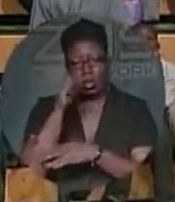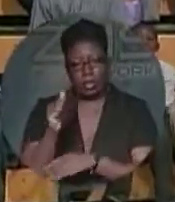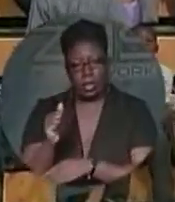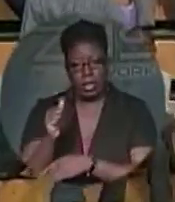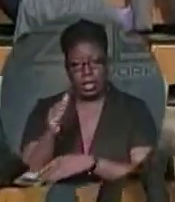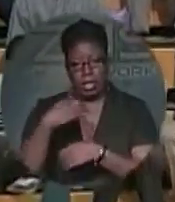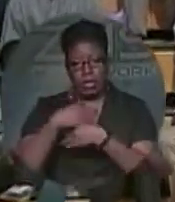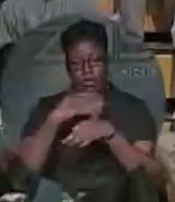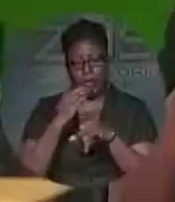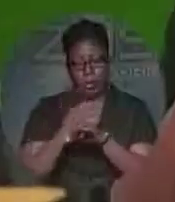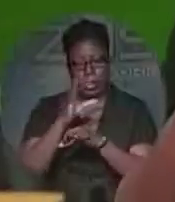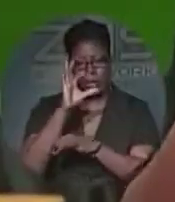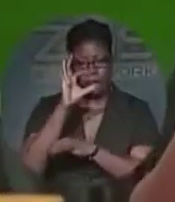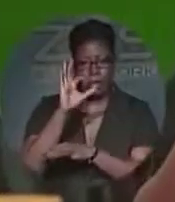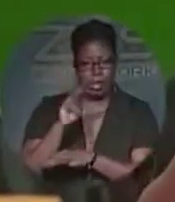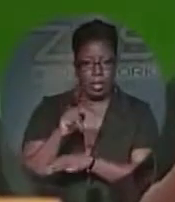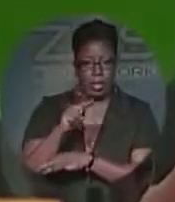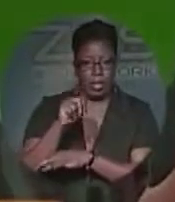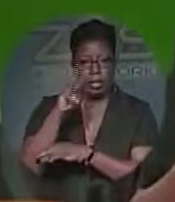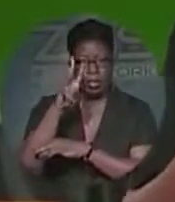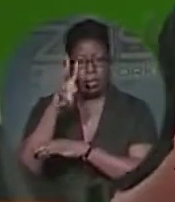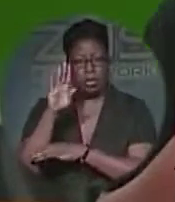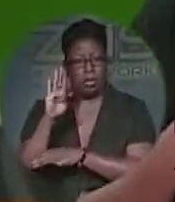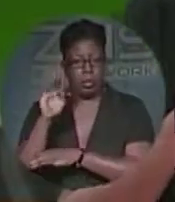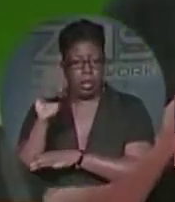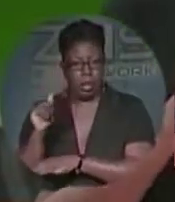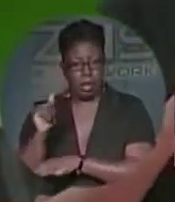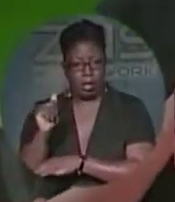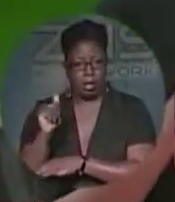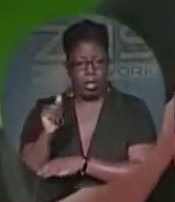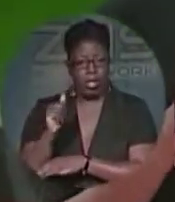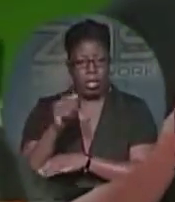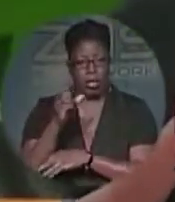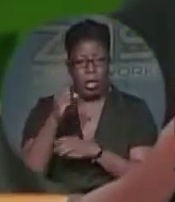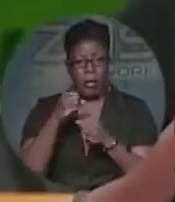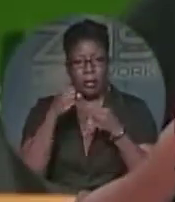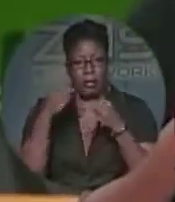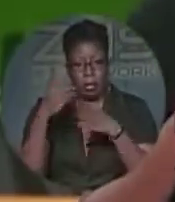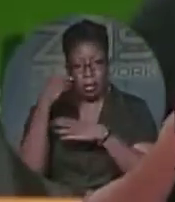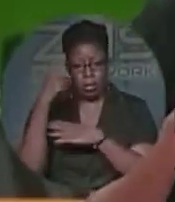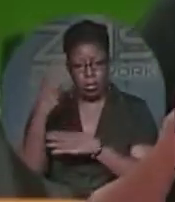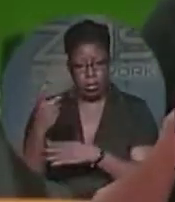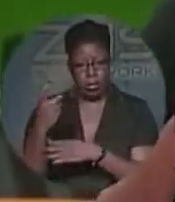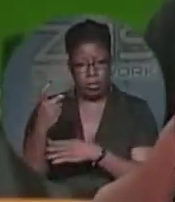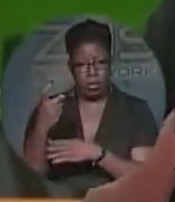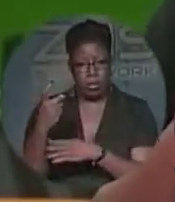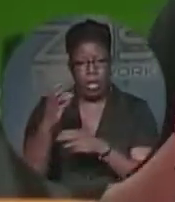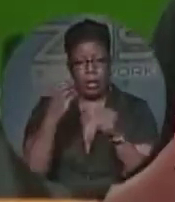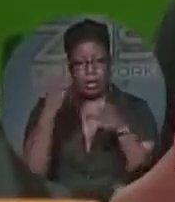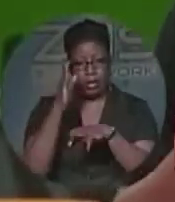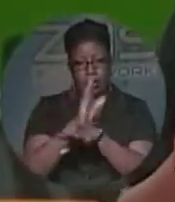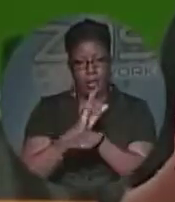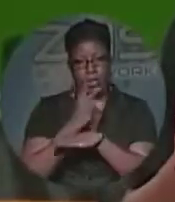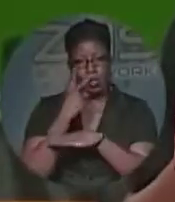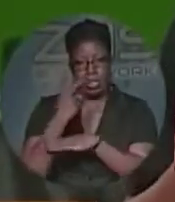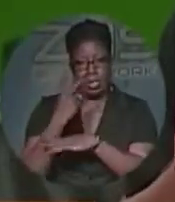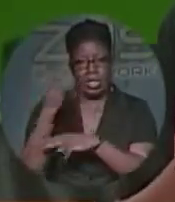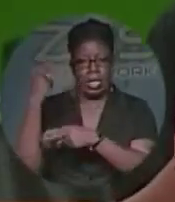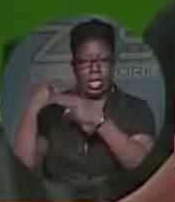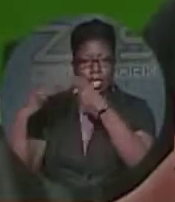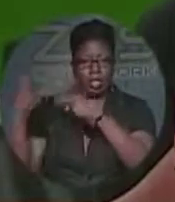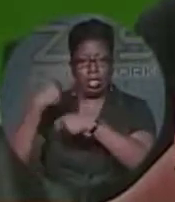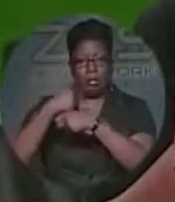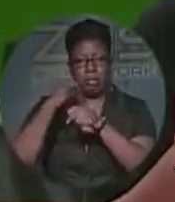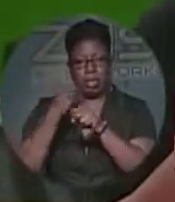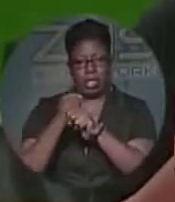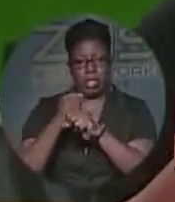many goals, many aspirations at that point, and tonight is one of those nights when we see history in the making, when a